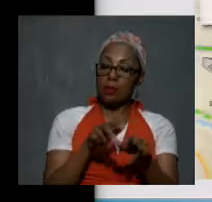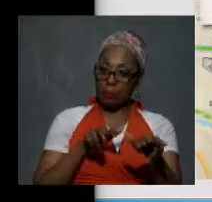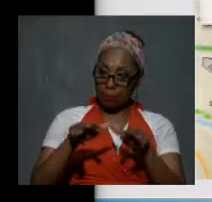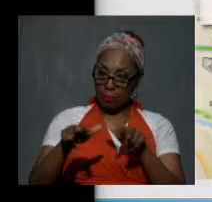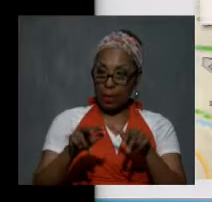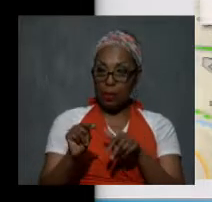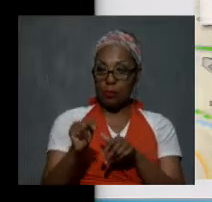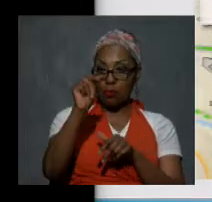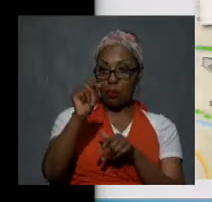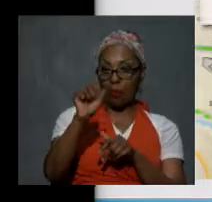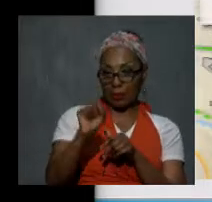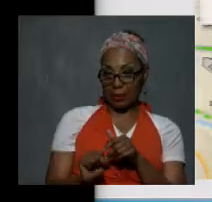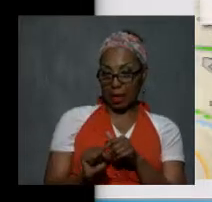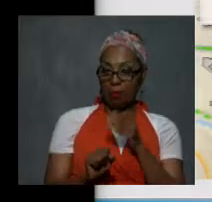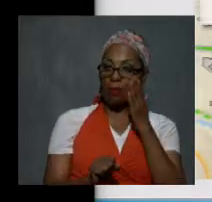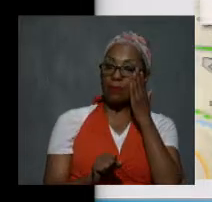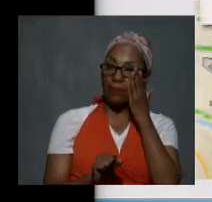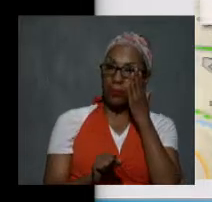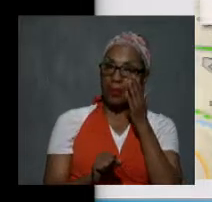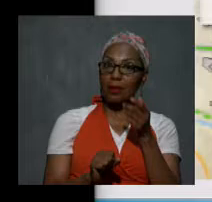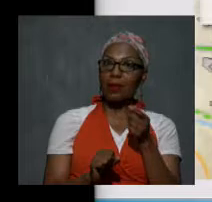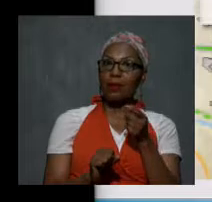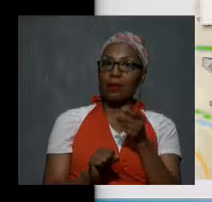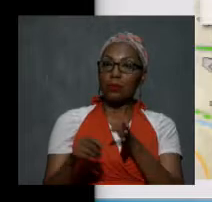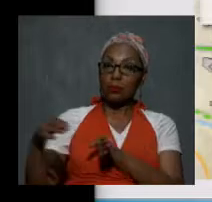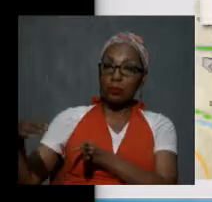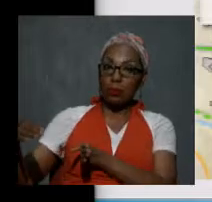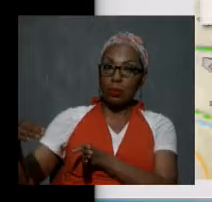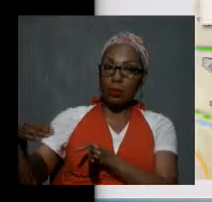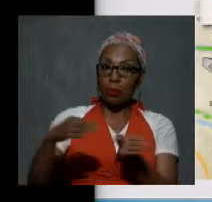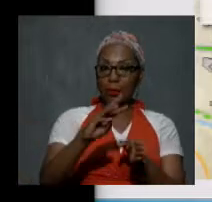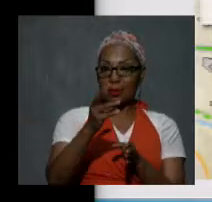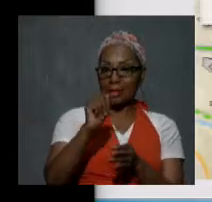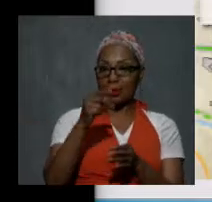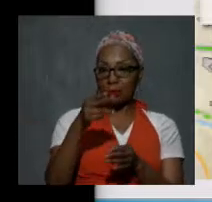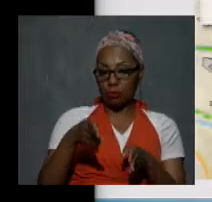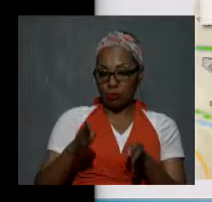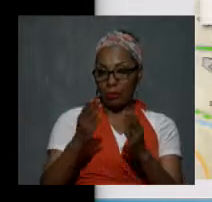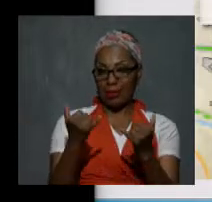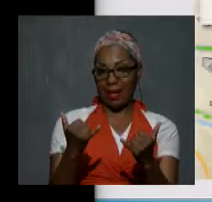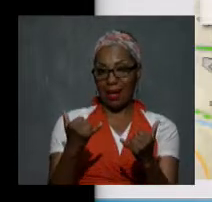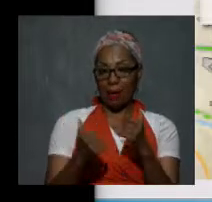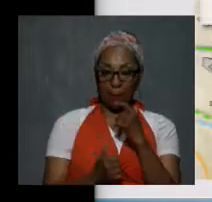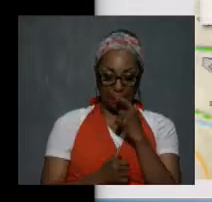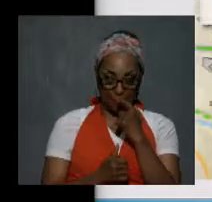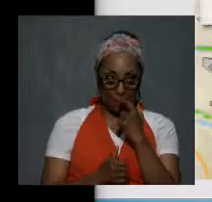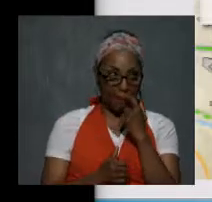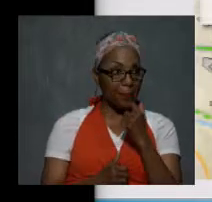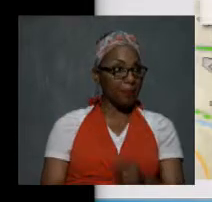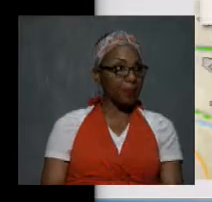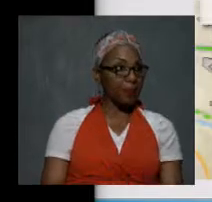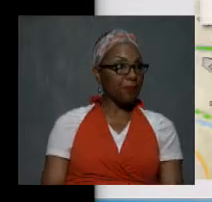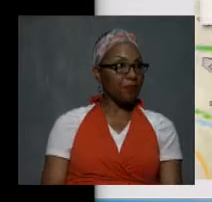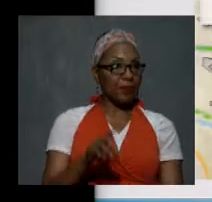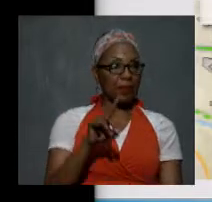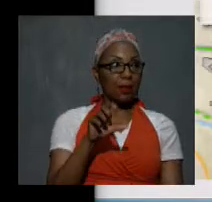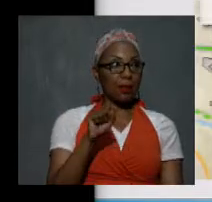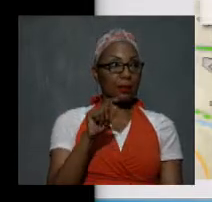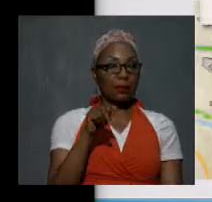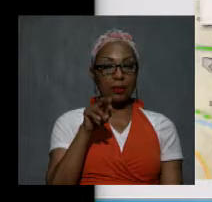crossing north-south to go across 6th Street, now District